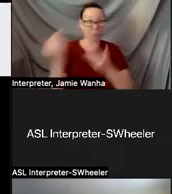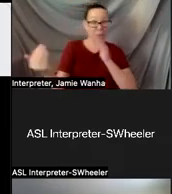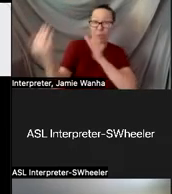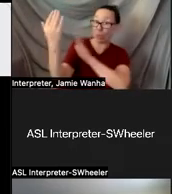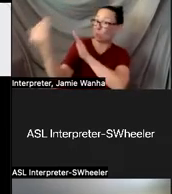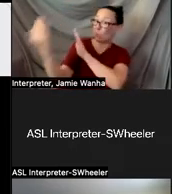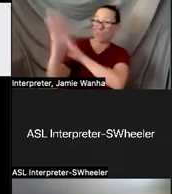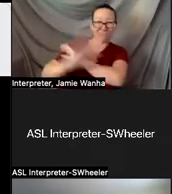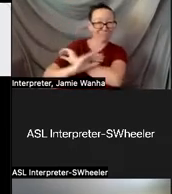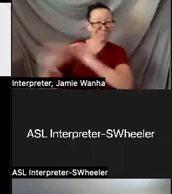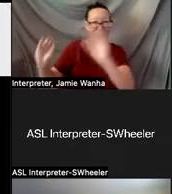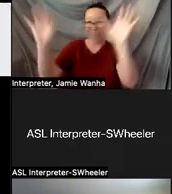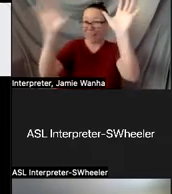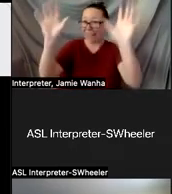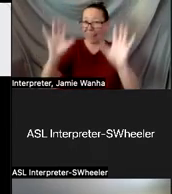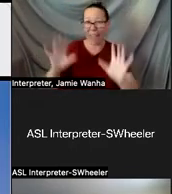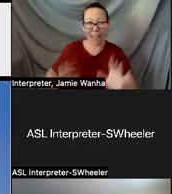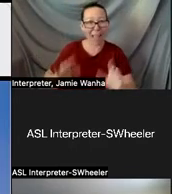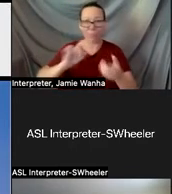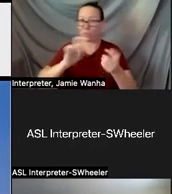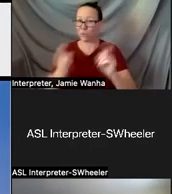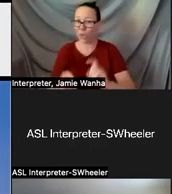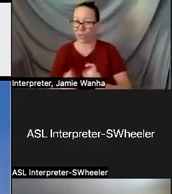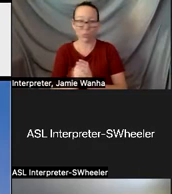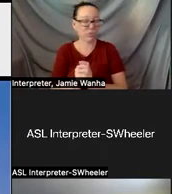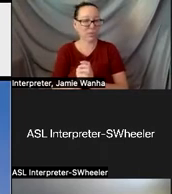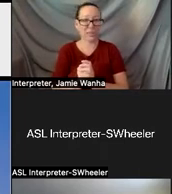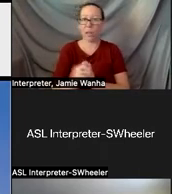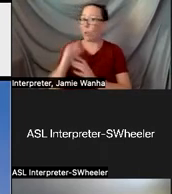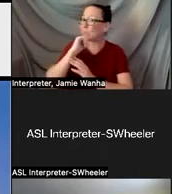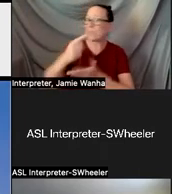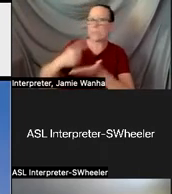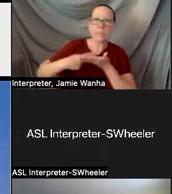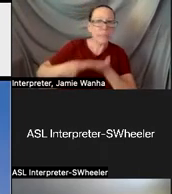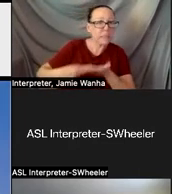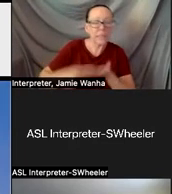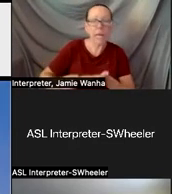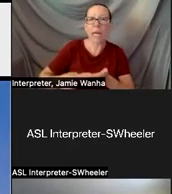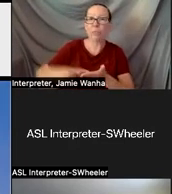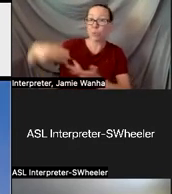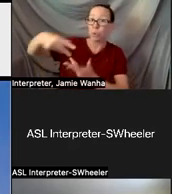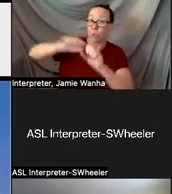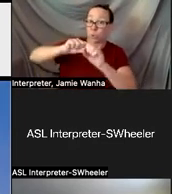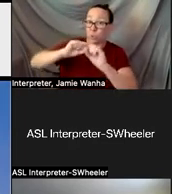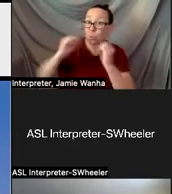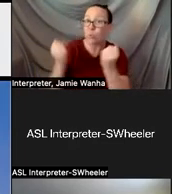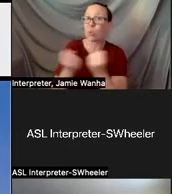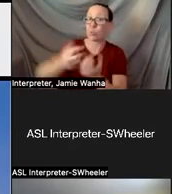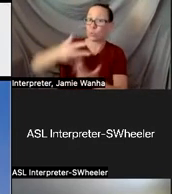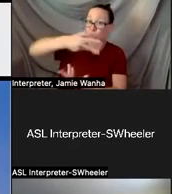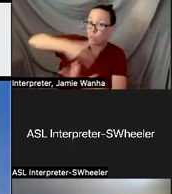change issues. We didn't address anything yet about social vulnerability issues that, I mean,